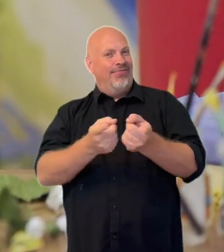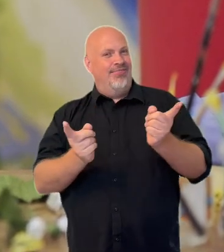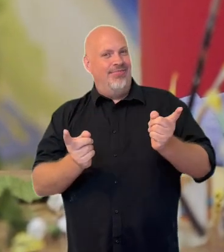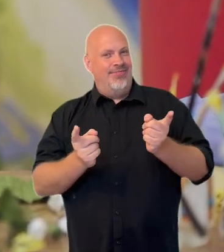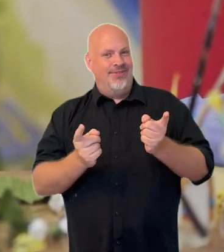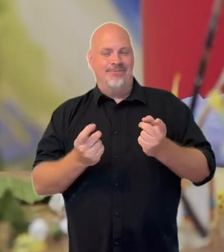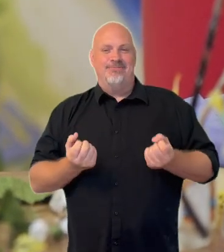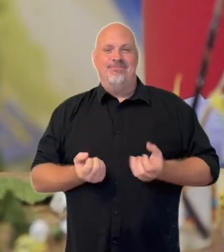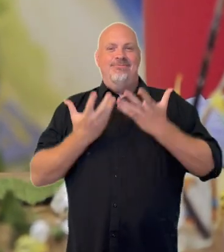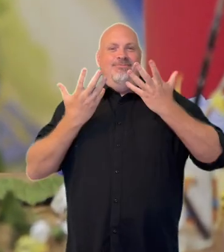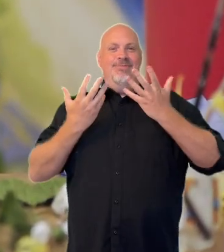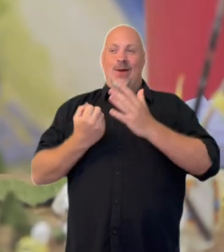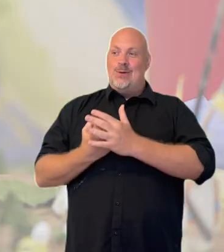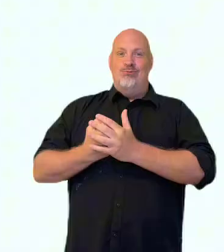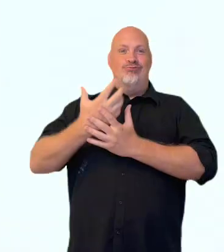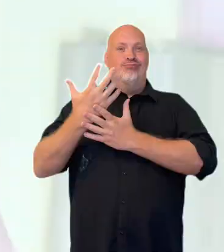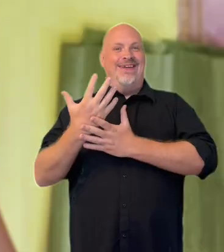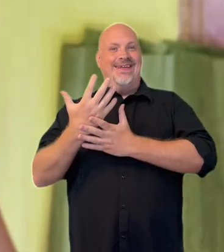up your spring.